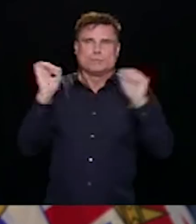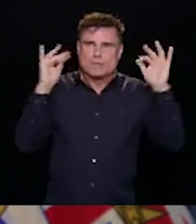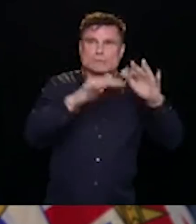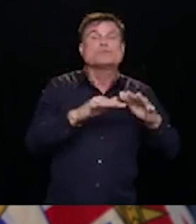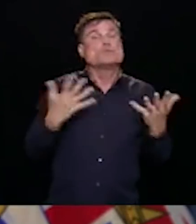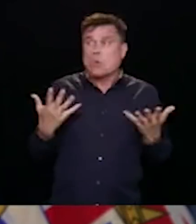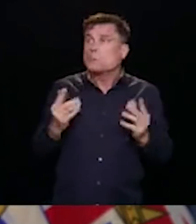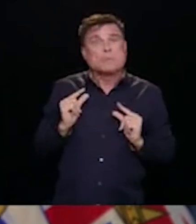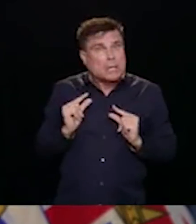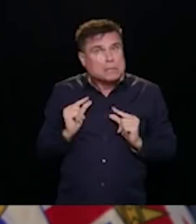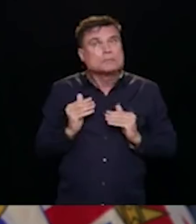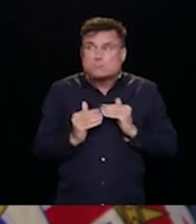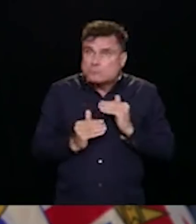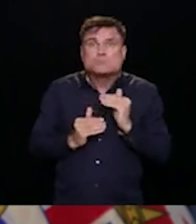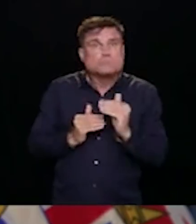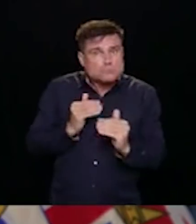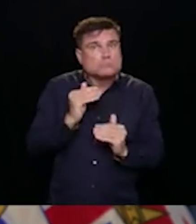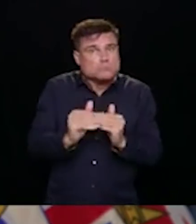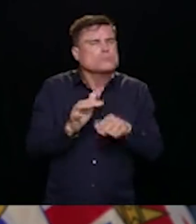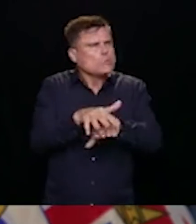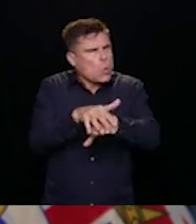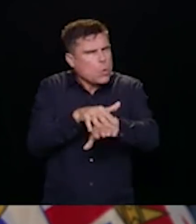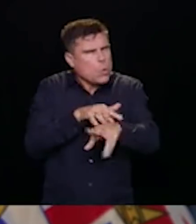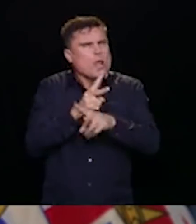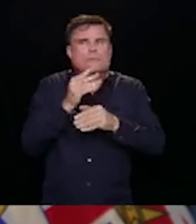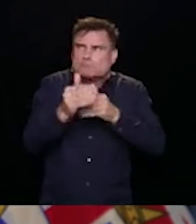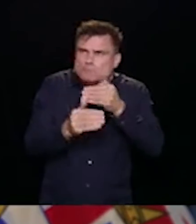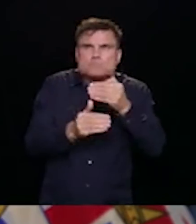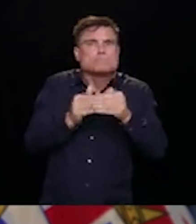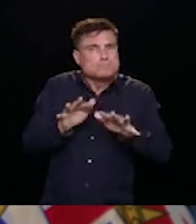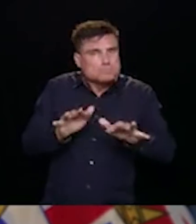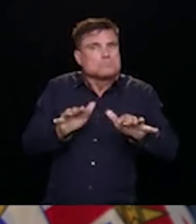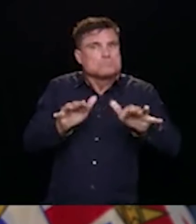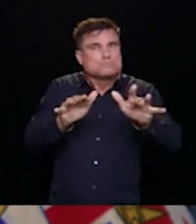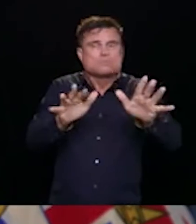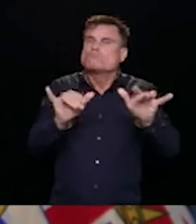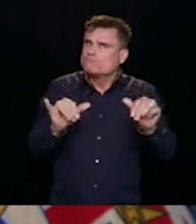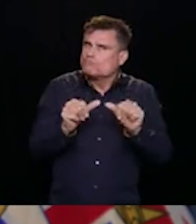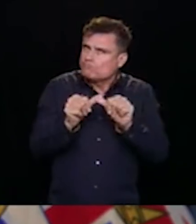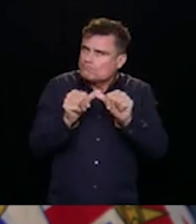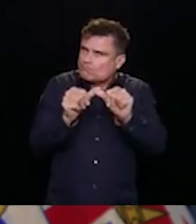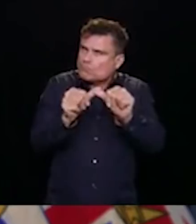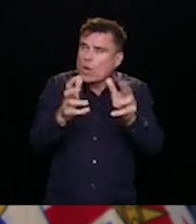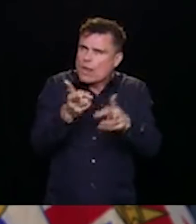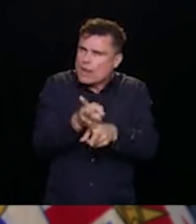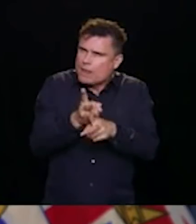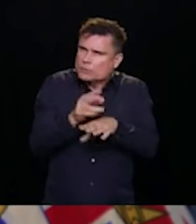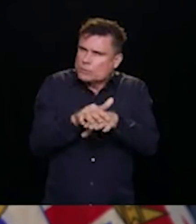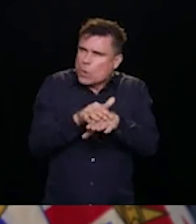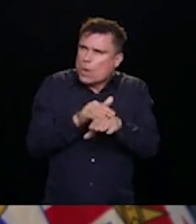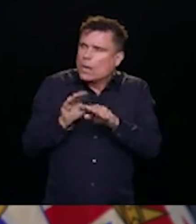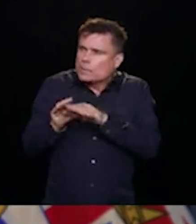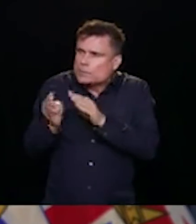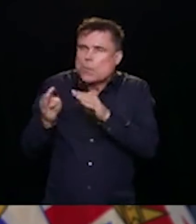I continue to believe that that is what we need to do. This is an exciting time in many ways because it has shown